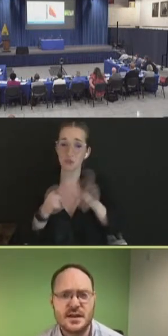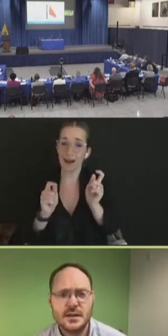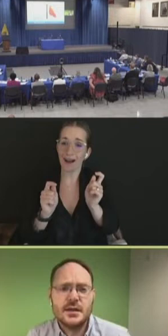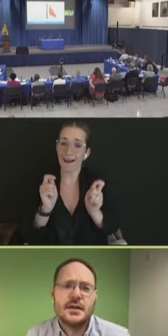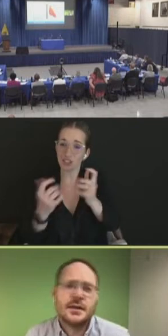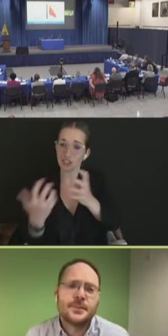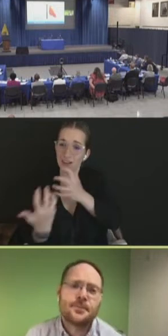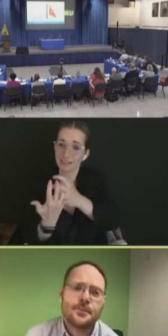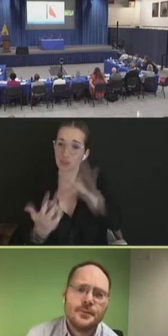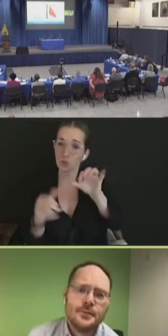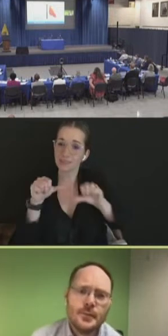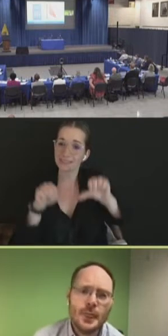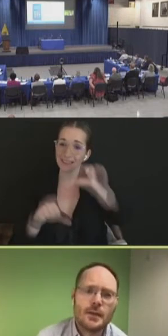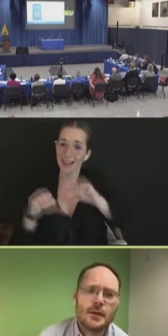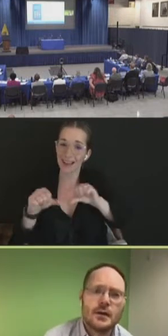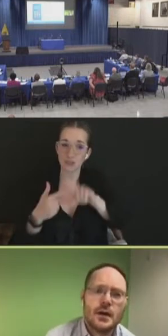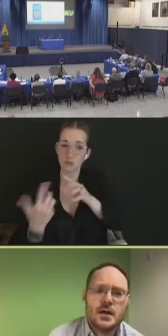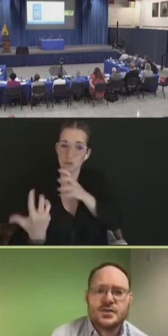Next slide.